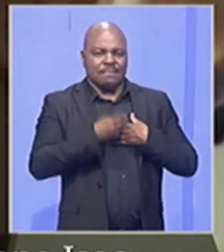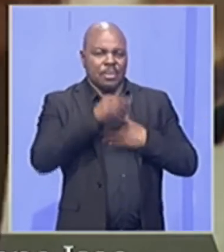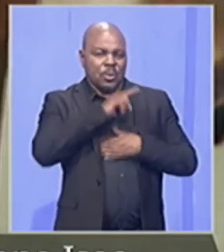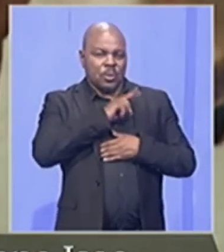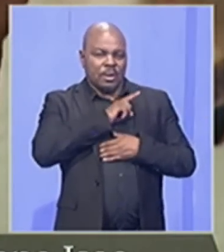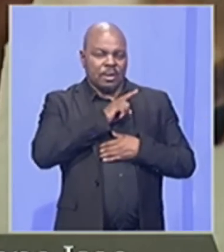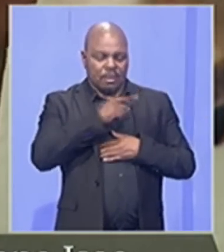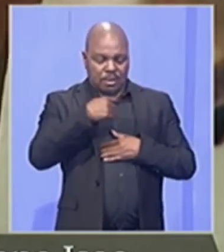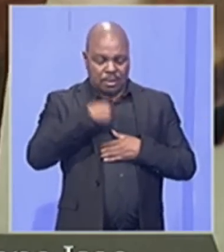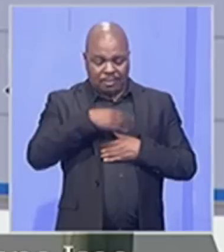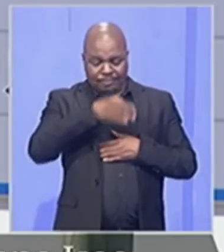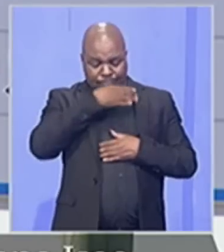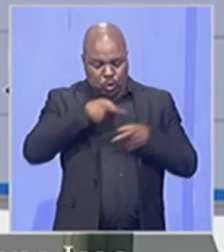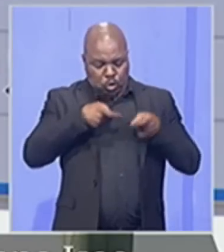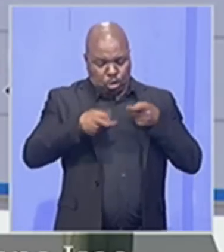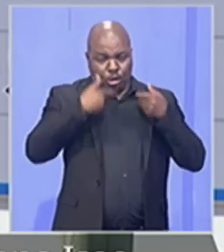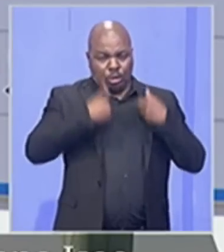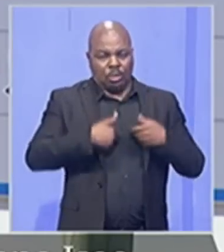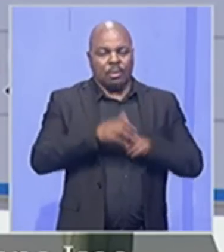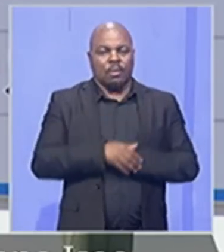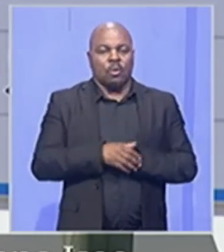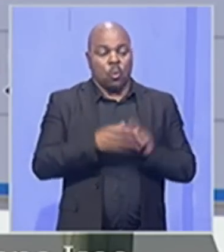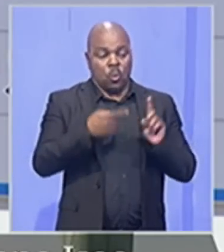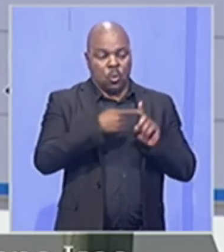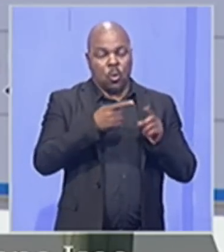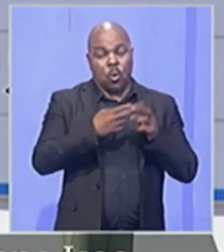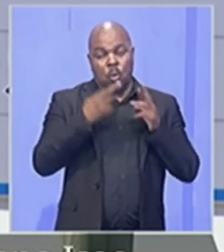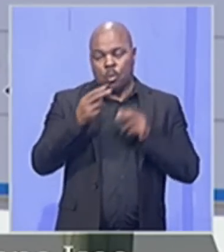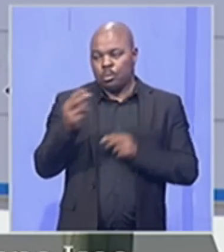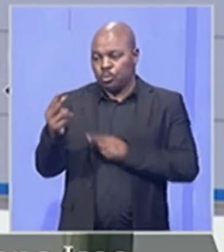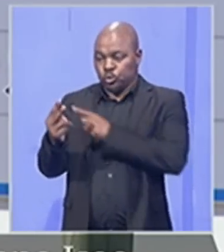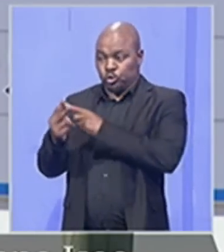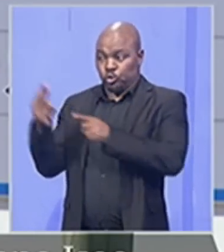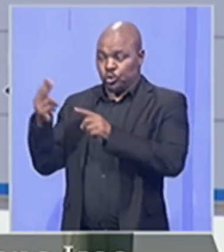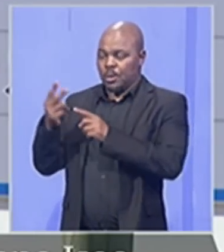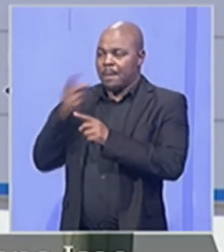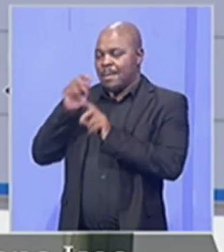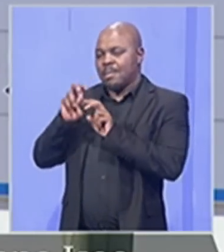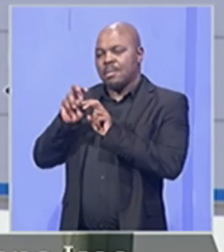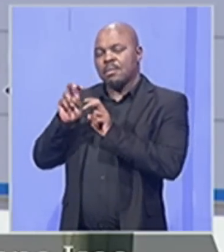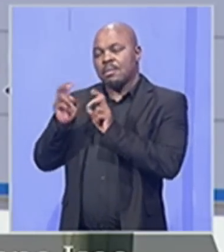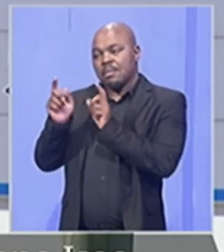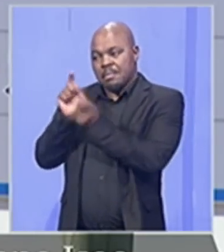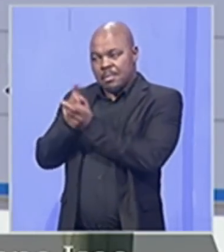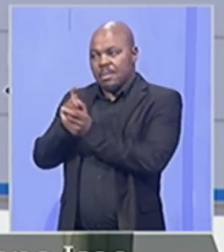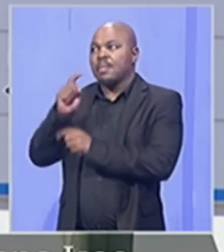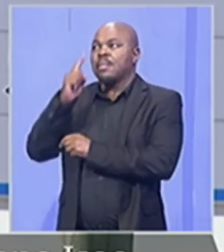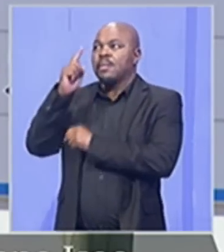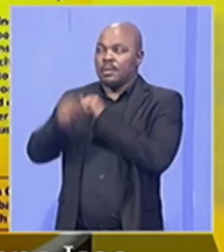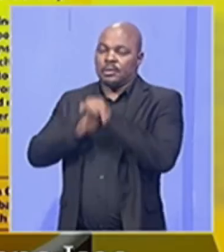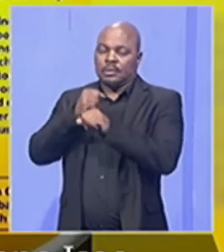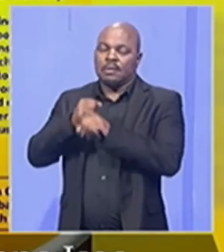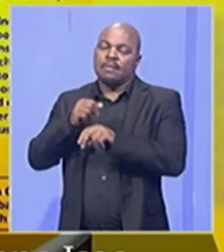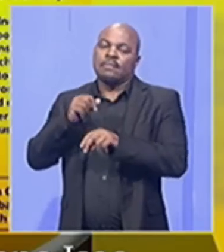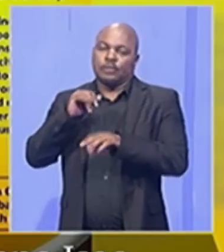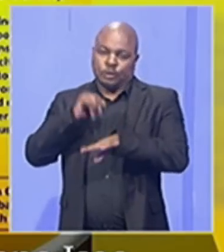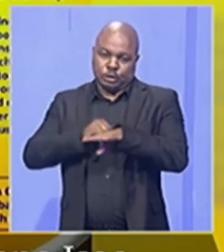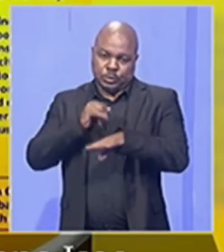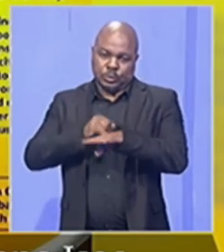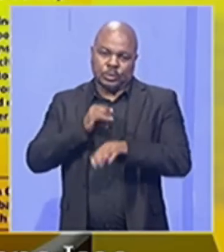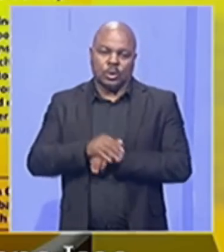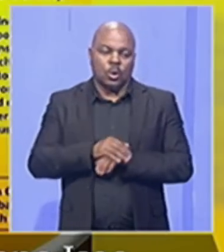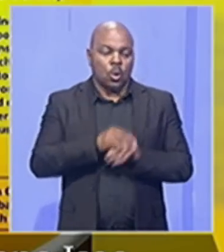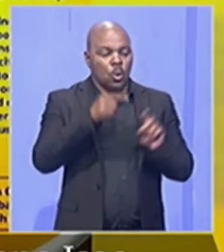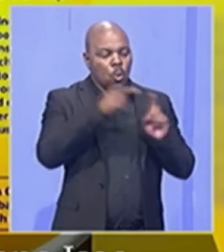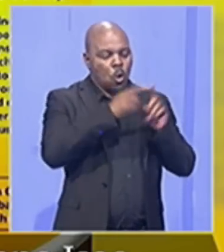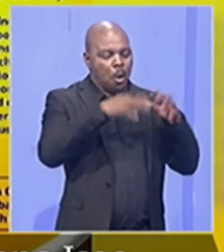bojalwane bong control. Gaobepe o solofetse go kopana le bobedi jono mo kgweding ya Ferikgong mo ngwageng o tlang. A re o simolotse setheo seo